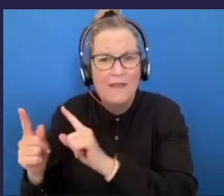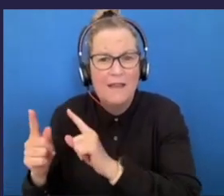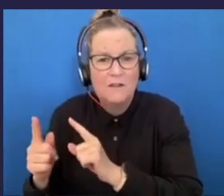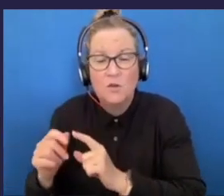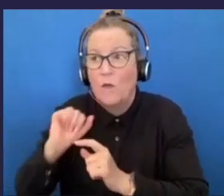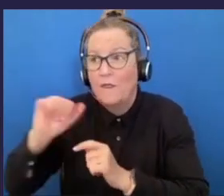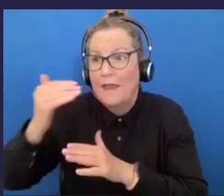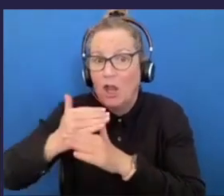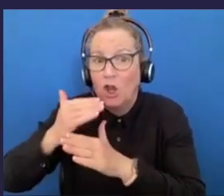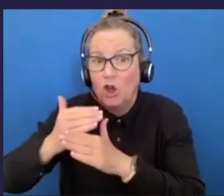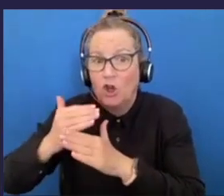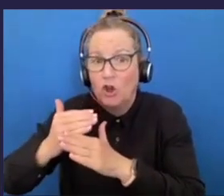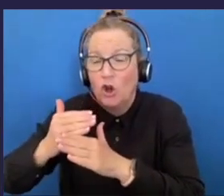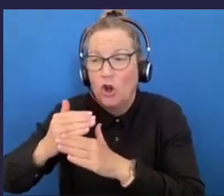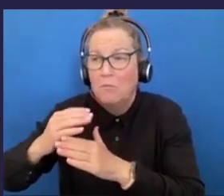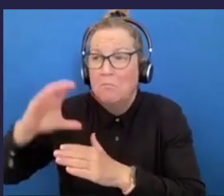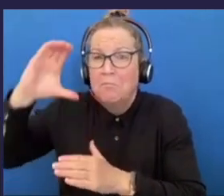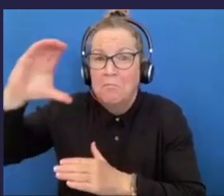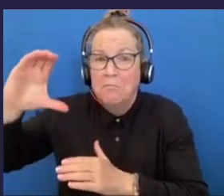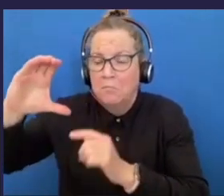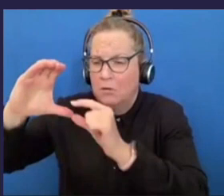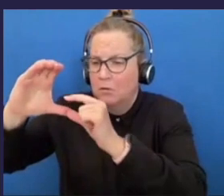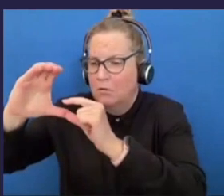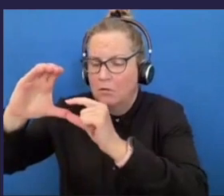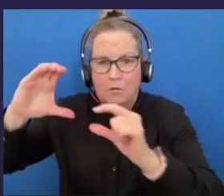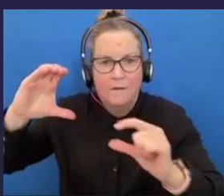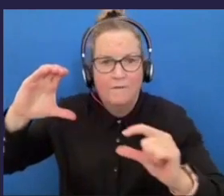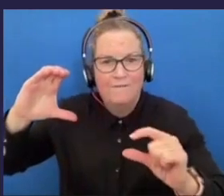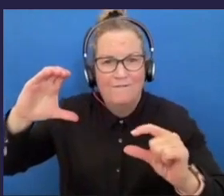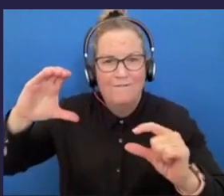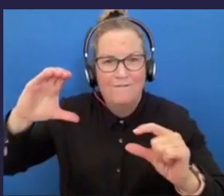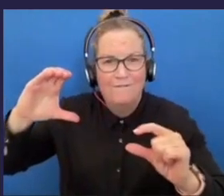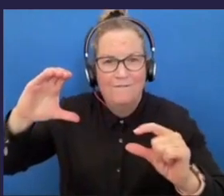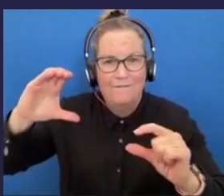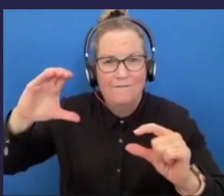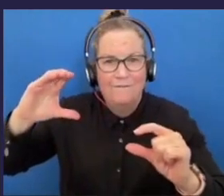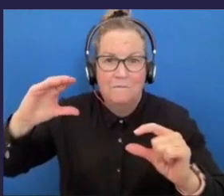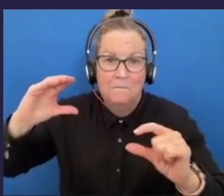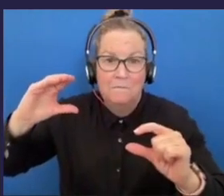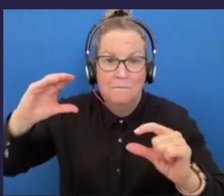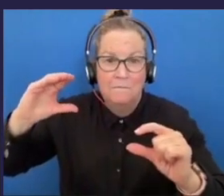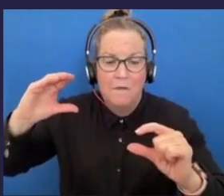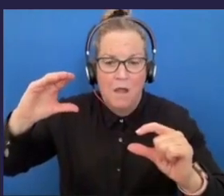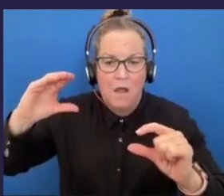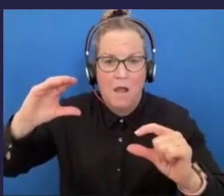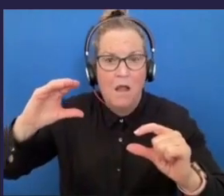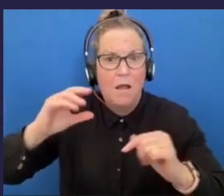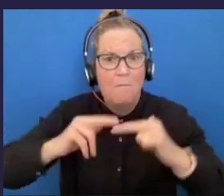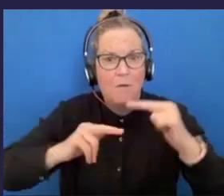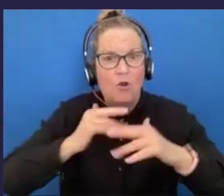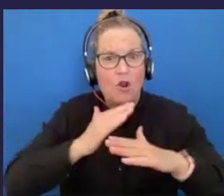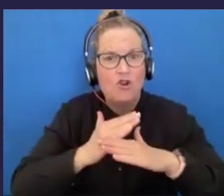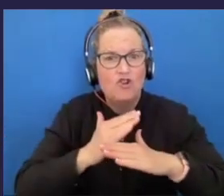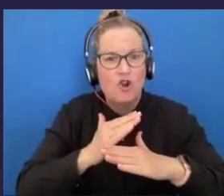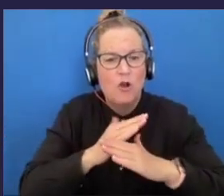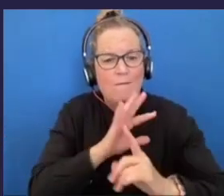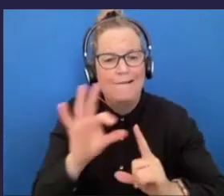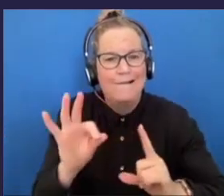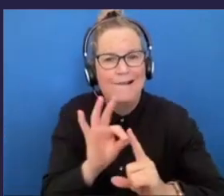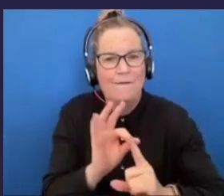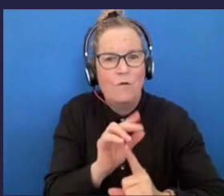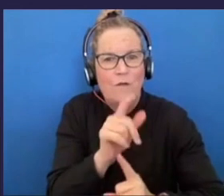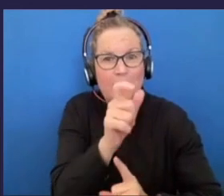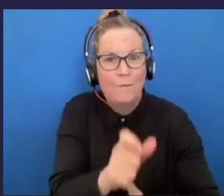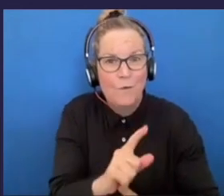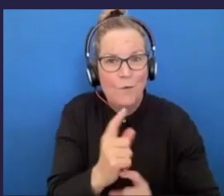of their role, carve off a little piece of another person's role, and you start to build a job specifically for the person